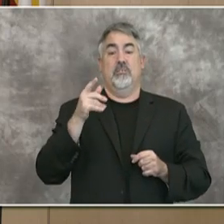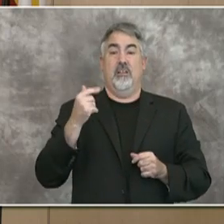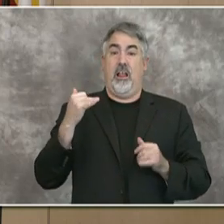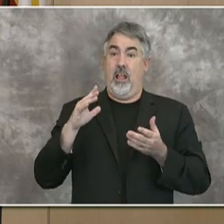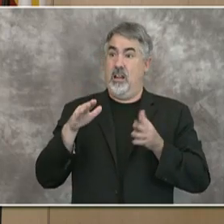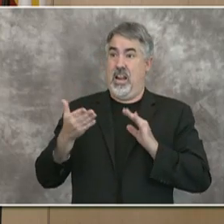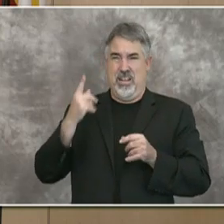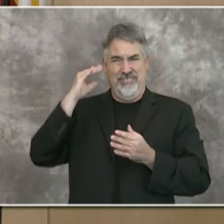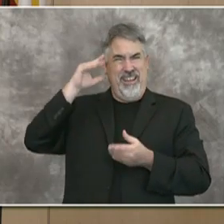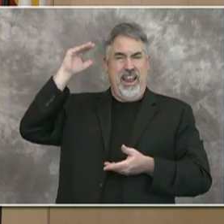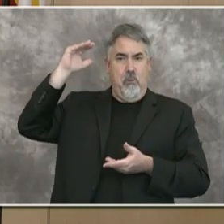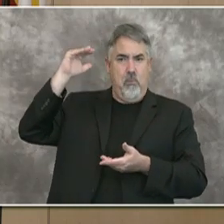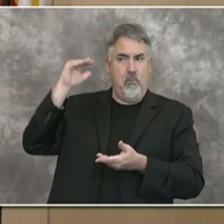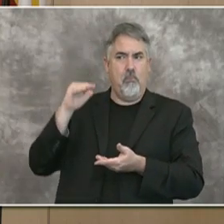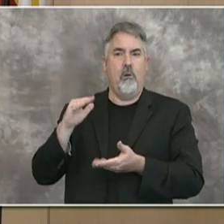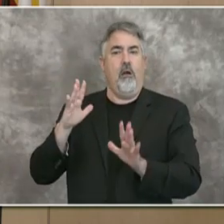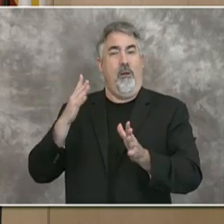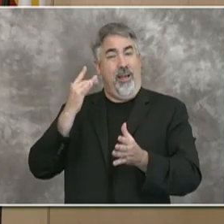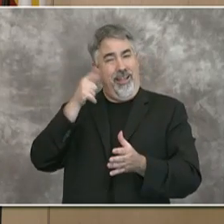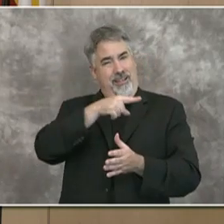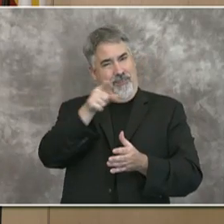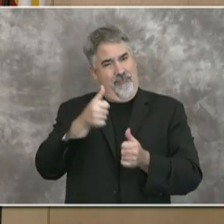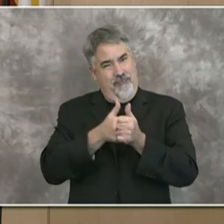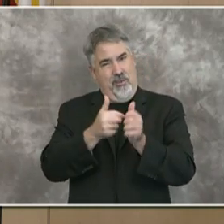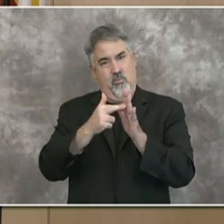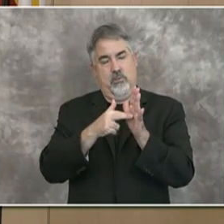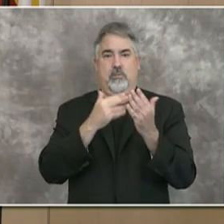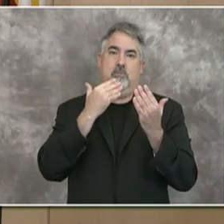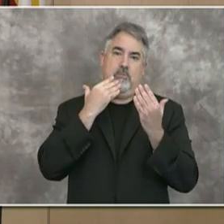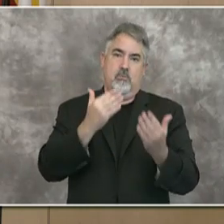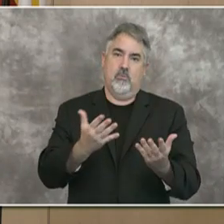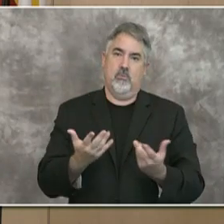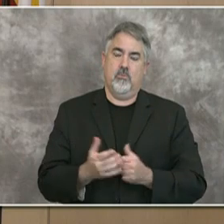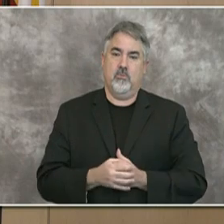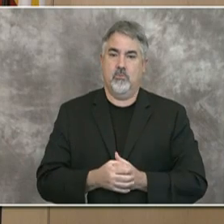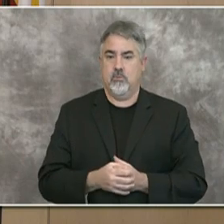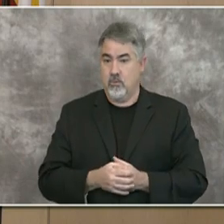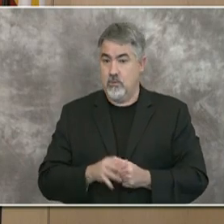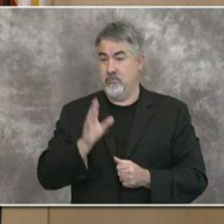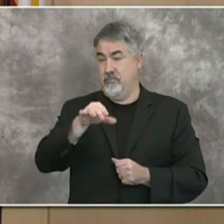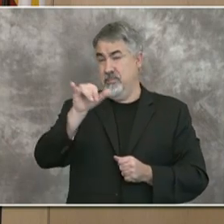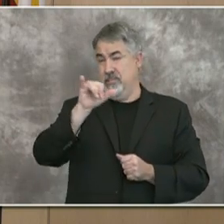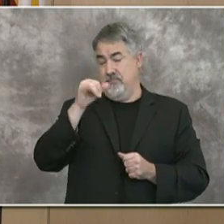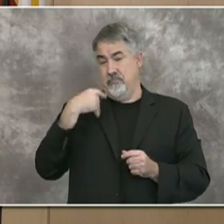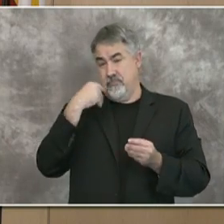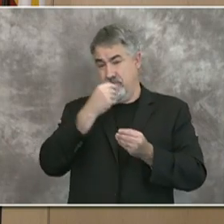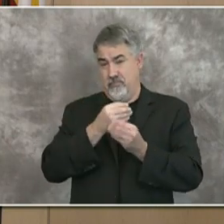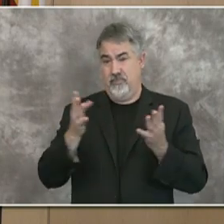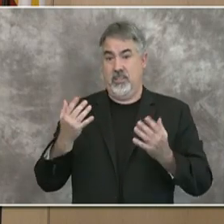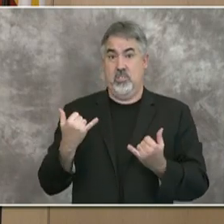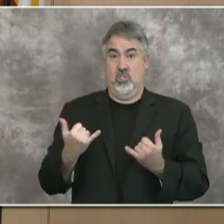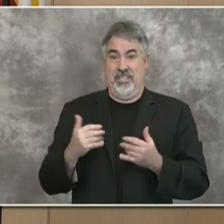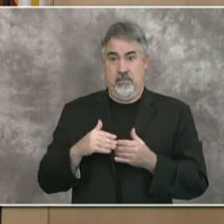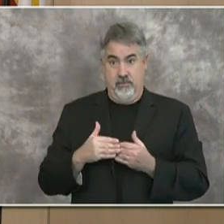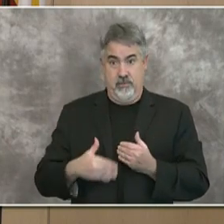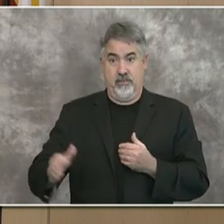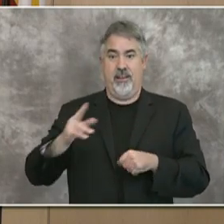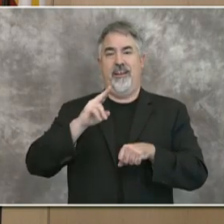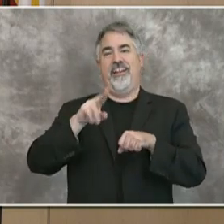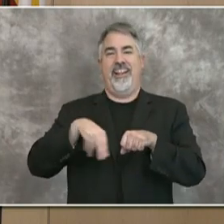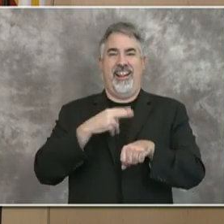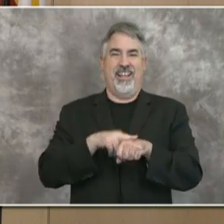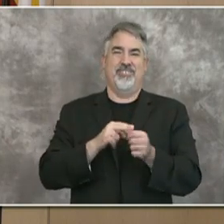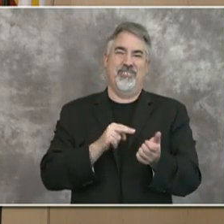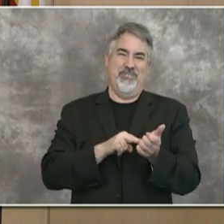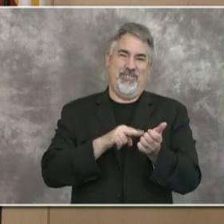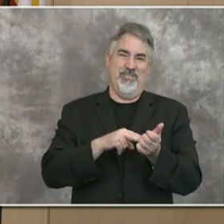Before closing, I want to note that also that today begins National Nurses Week, which is